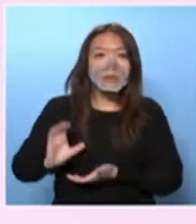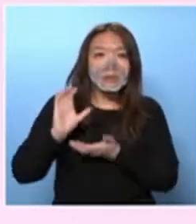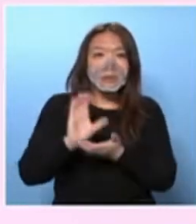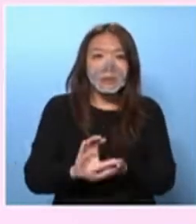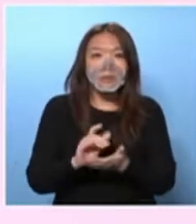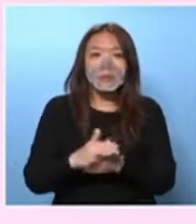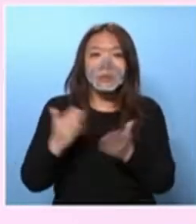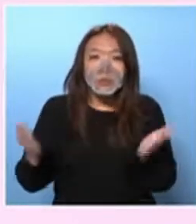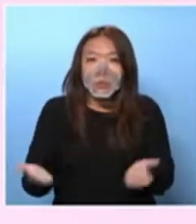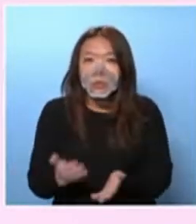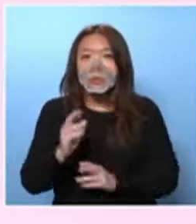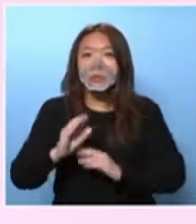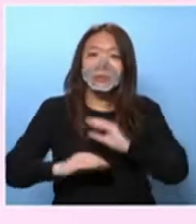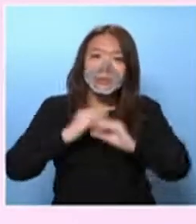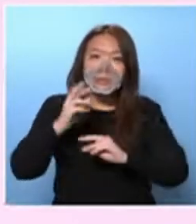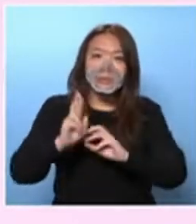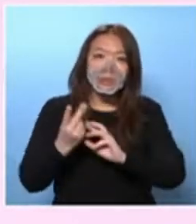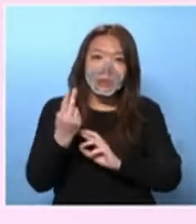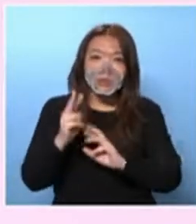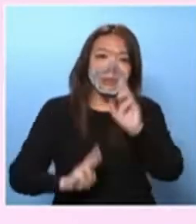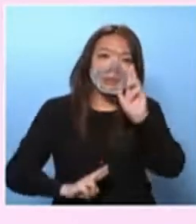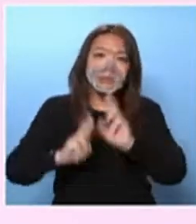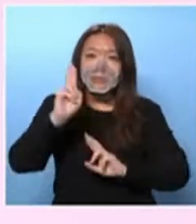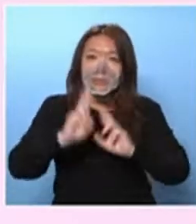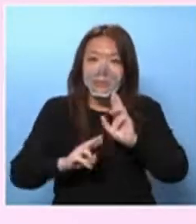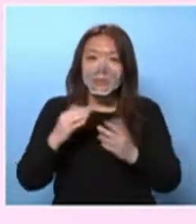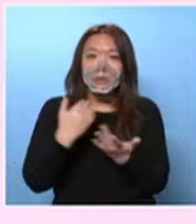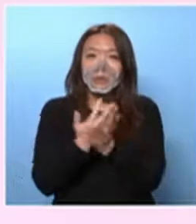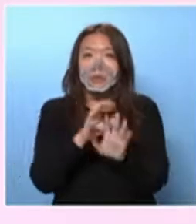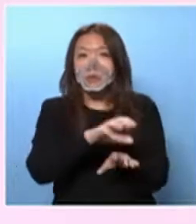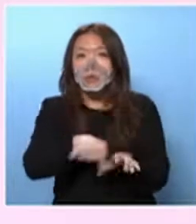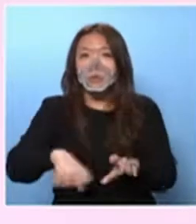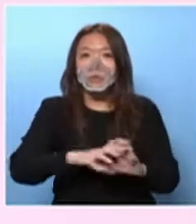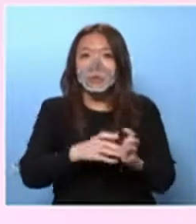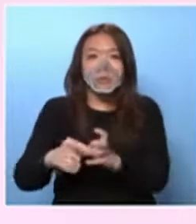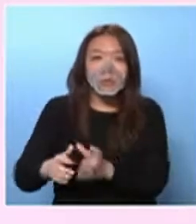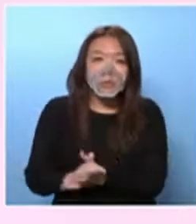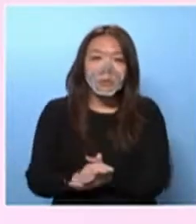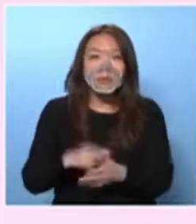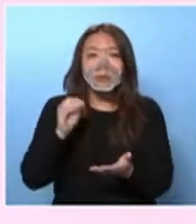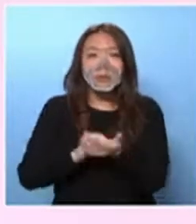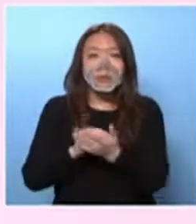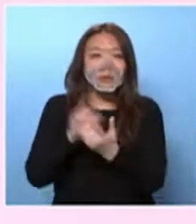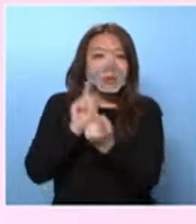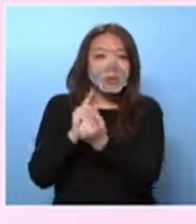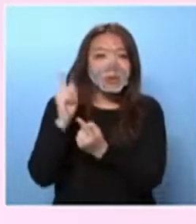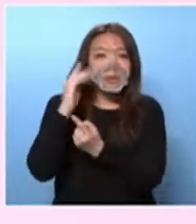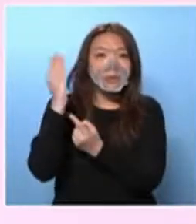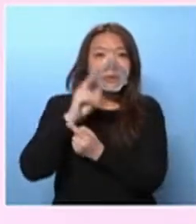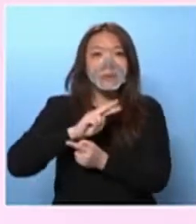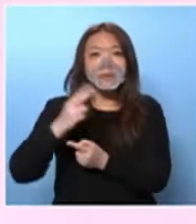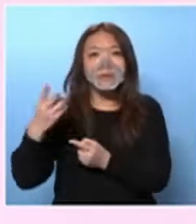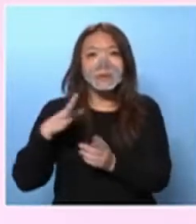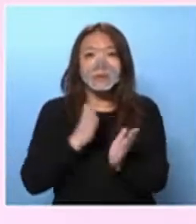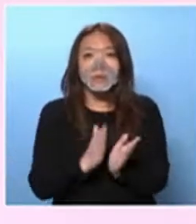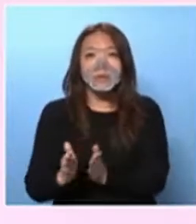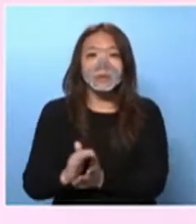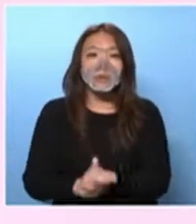forward the building of a green city and implement a range of measures on various fronts to combat climate change.